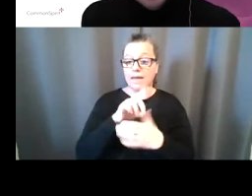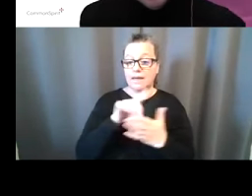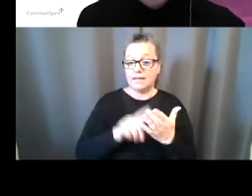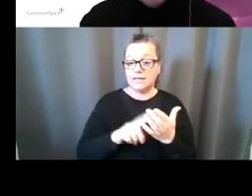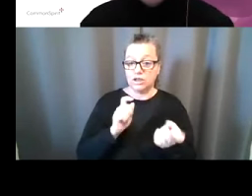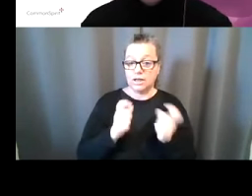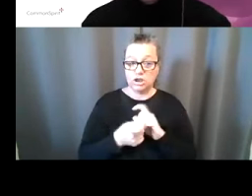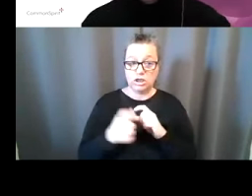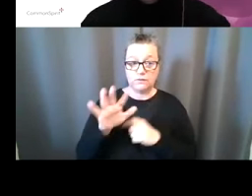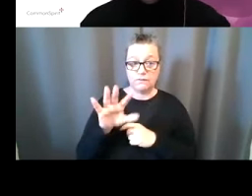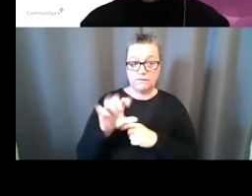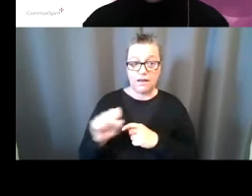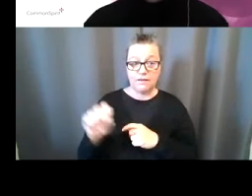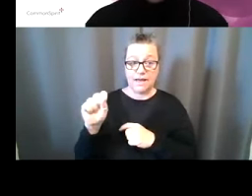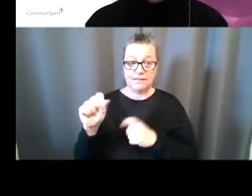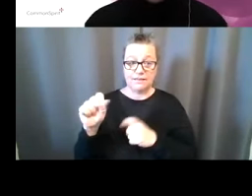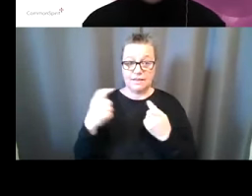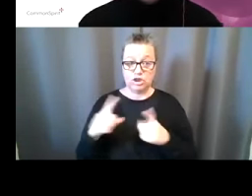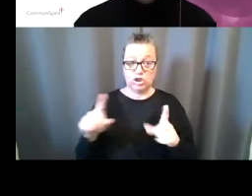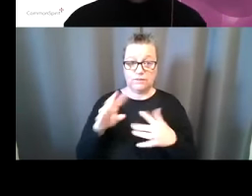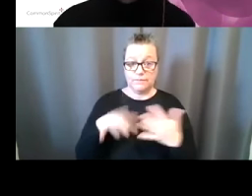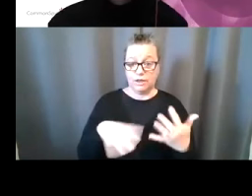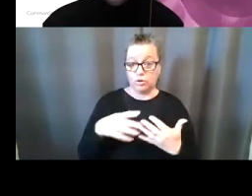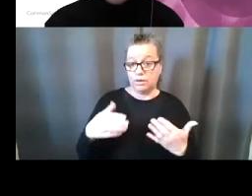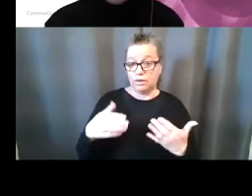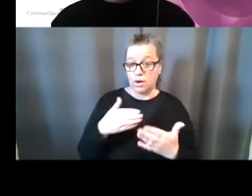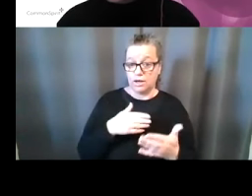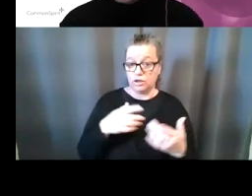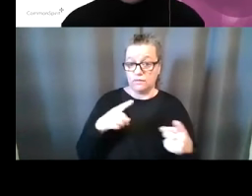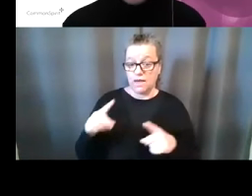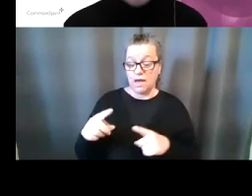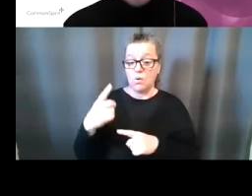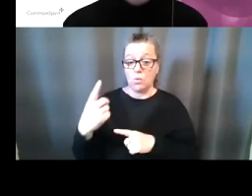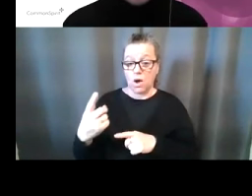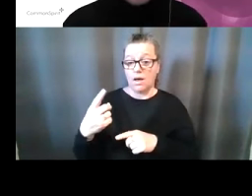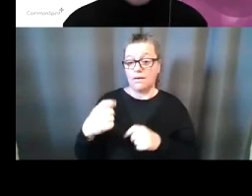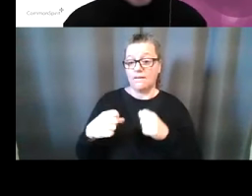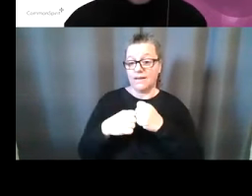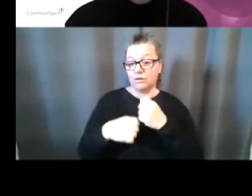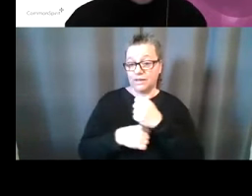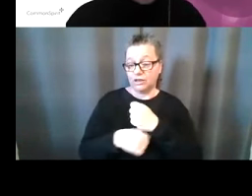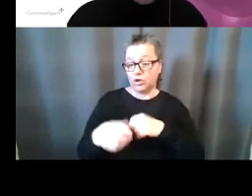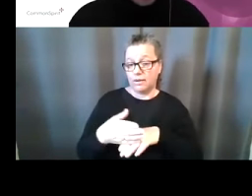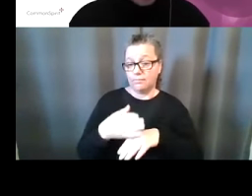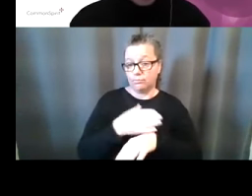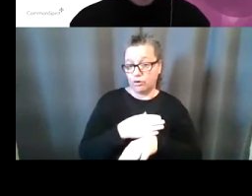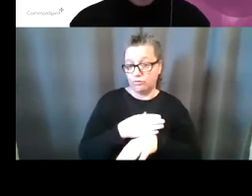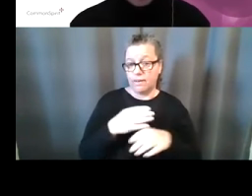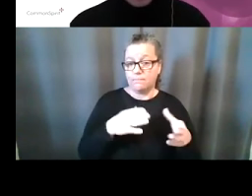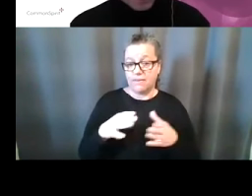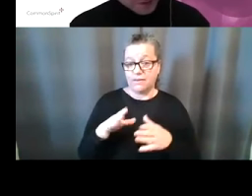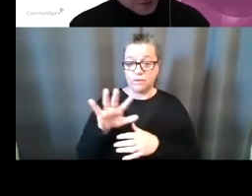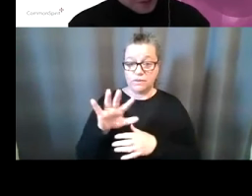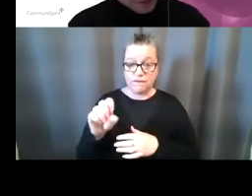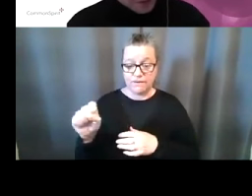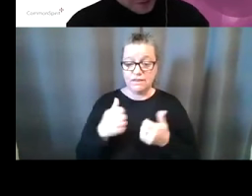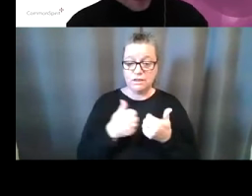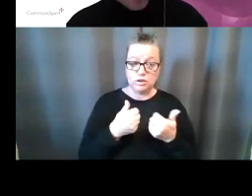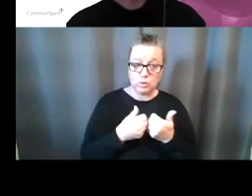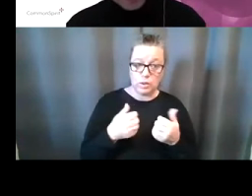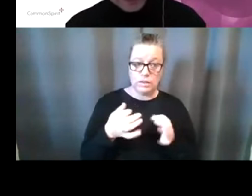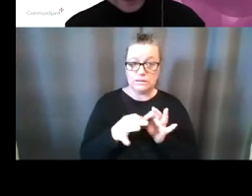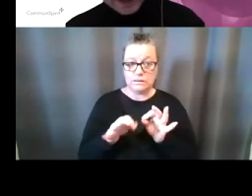5S achievement grid. Prior to the event, one of our foundational improvement methods had been the 5S's: sort, simplify,